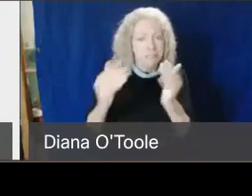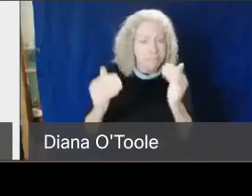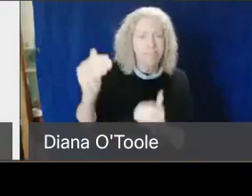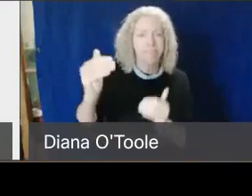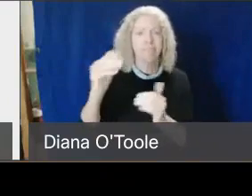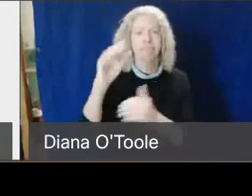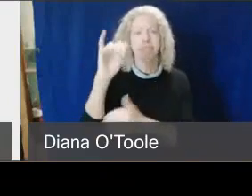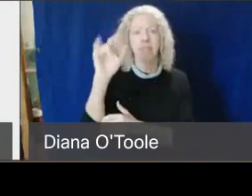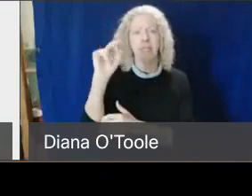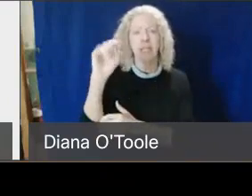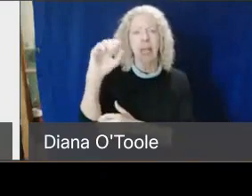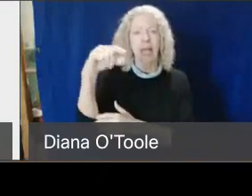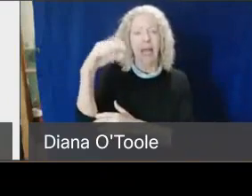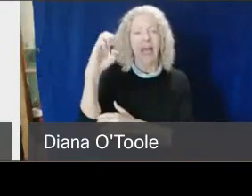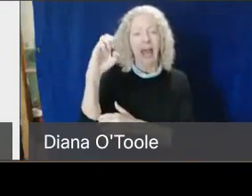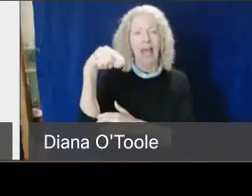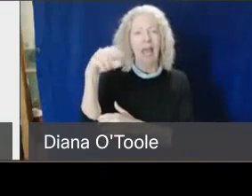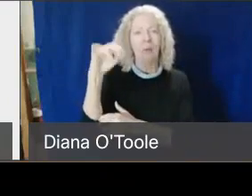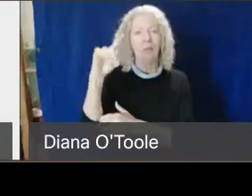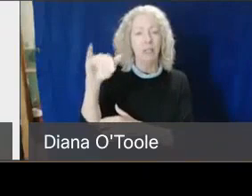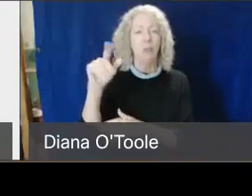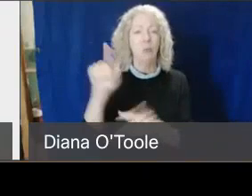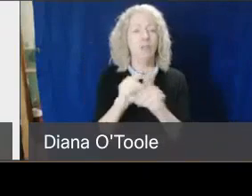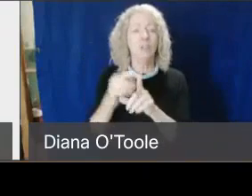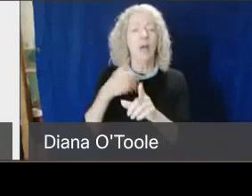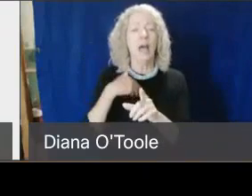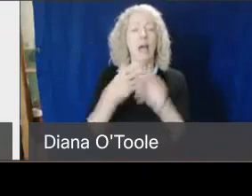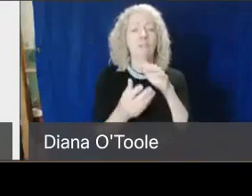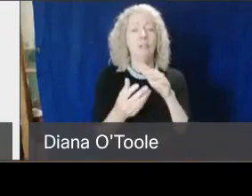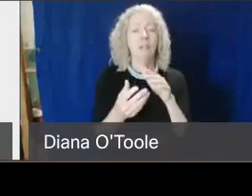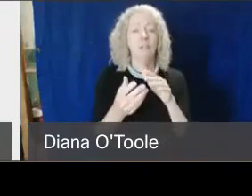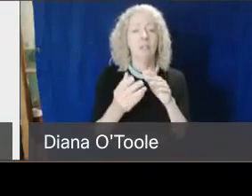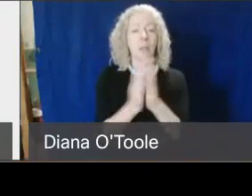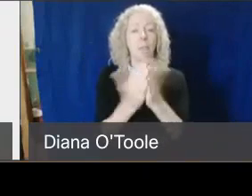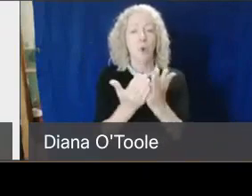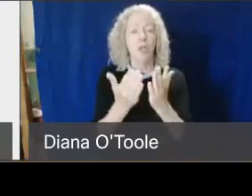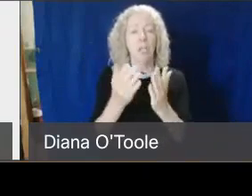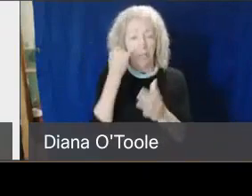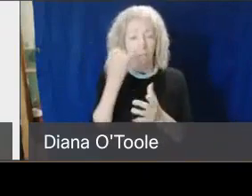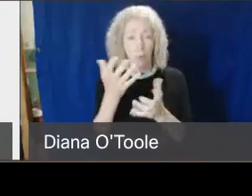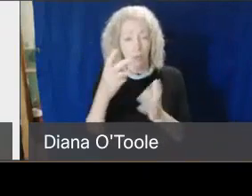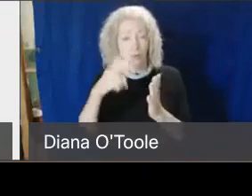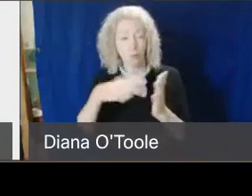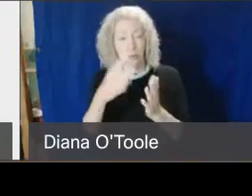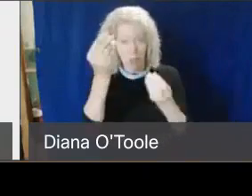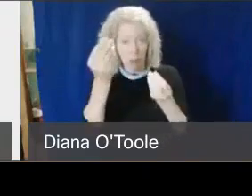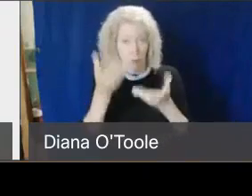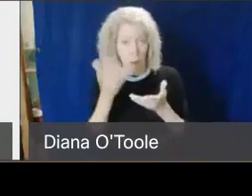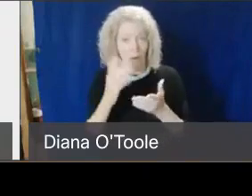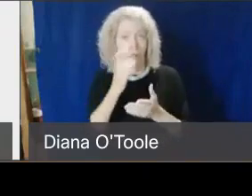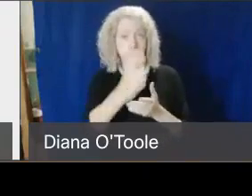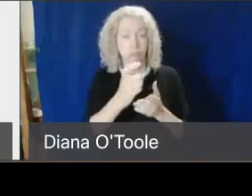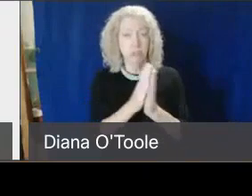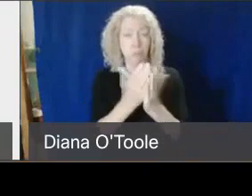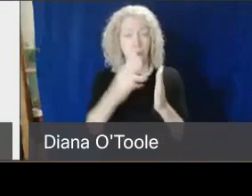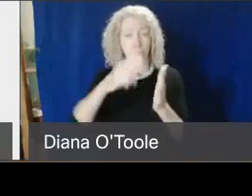copies of the book. If you would like a copy of the book, please let me know. I'll get a copy of the book to you. The president's office will